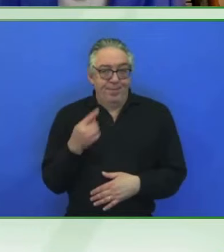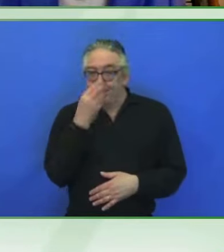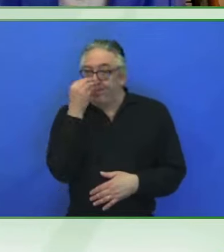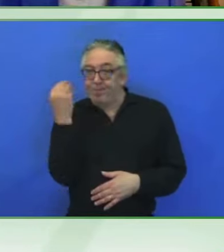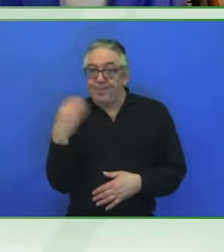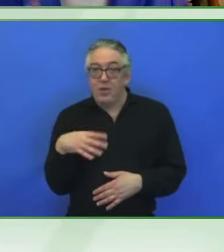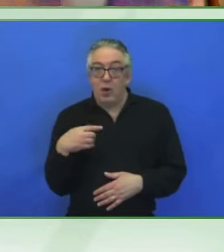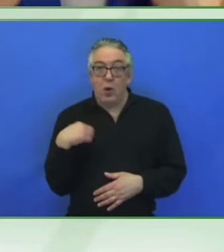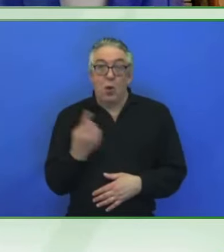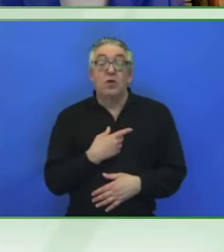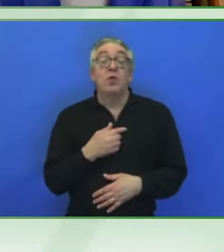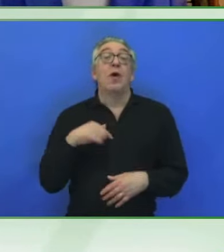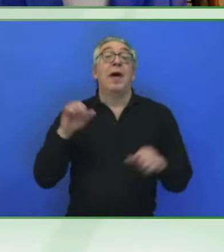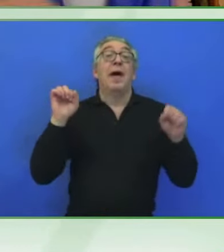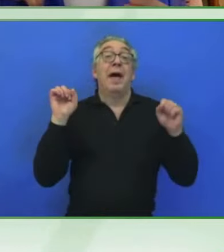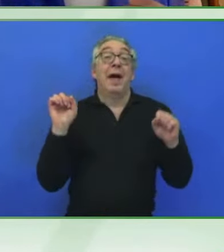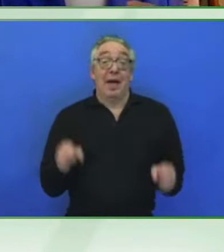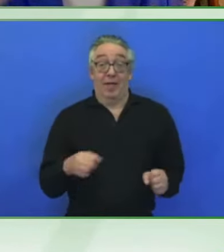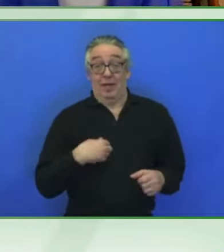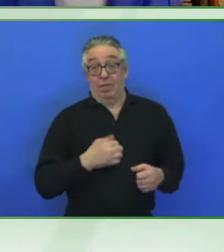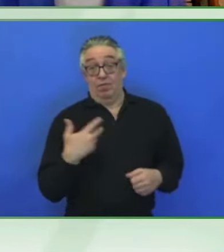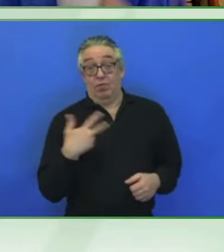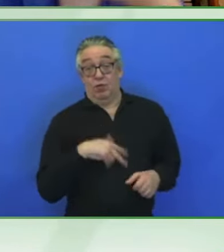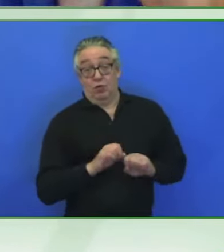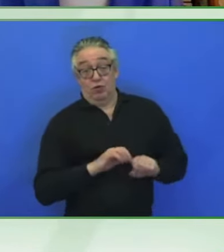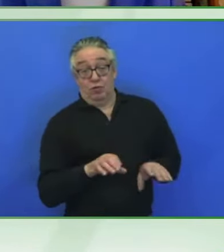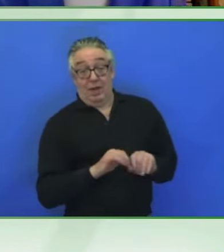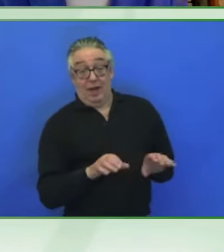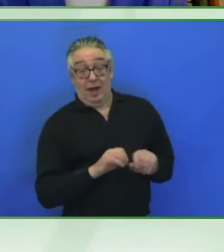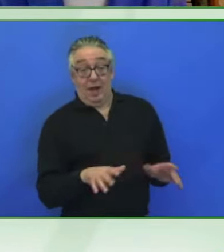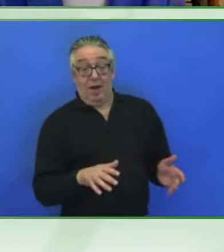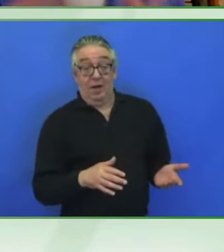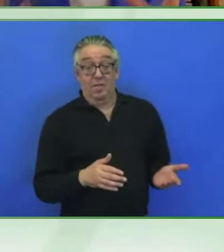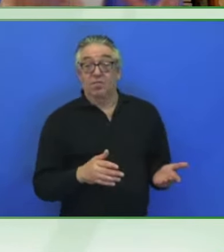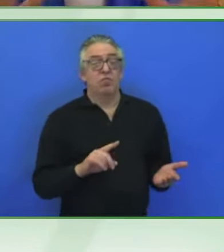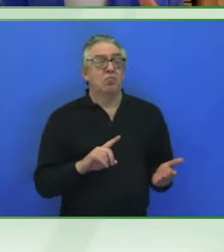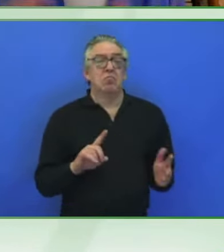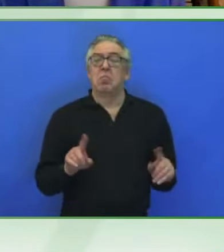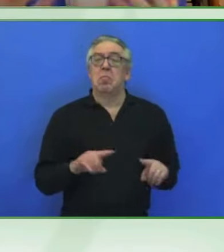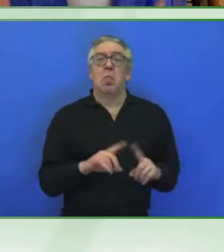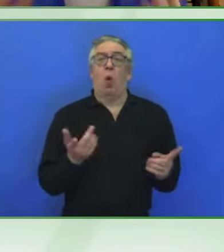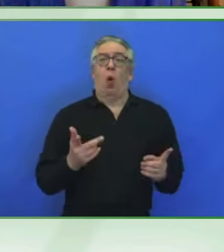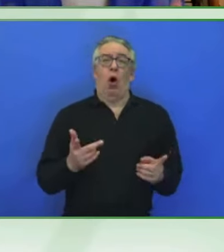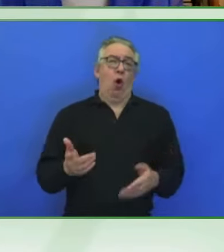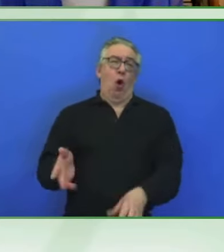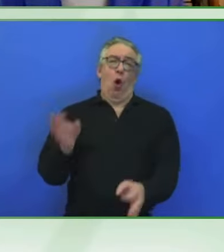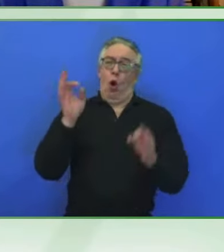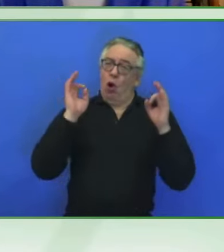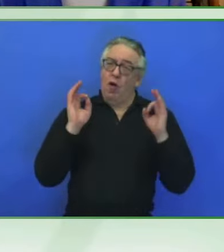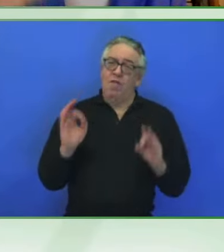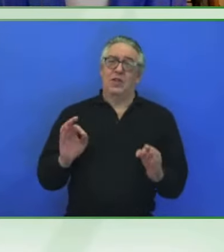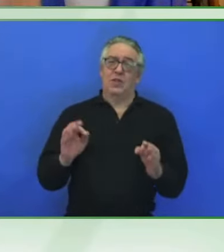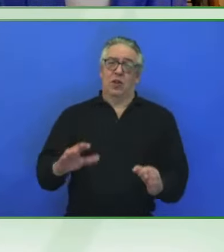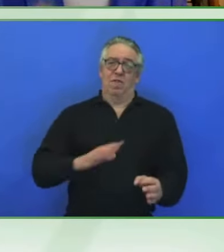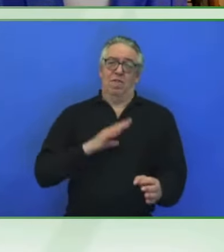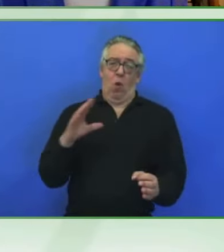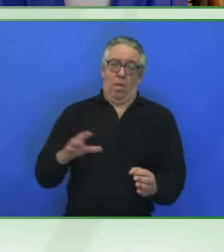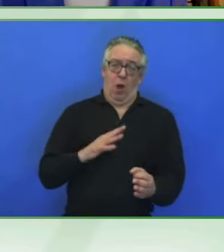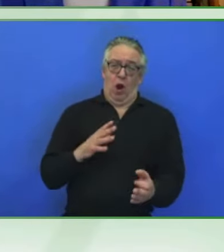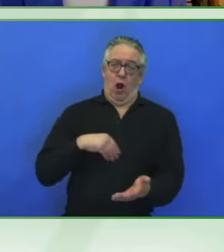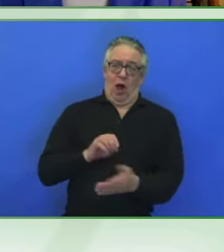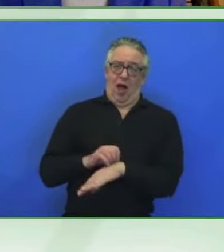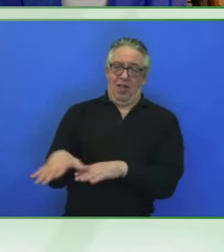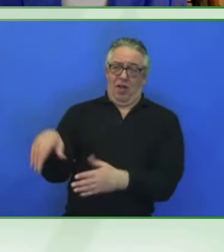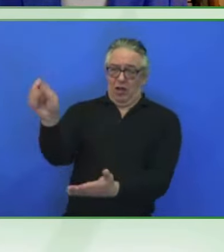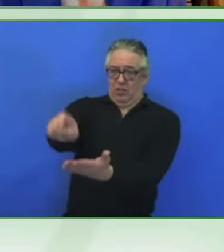of our concern informally, by email and so on. And then if it's not working, I might escalate it. But that would only